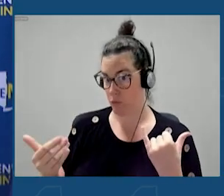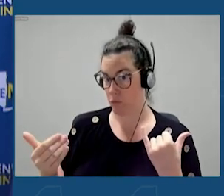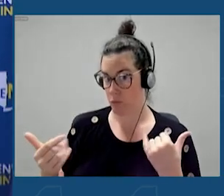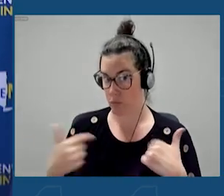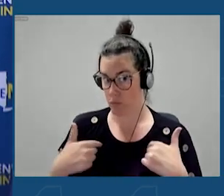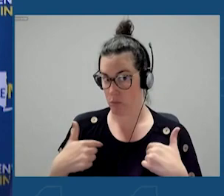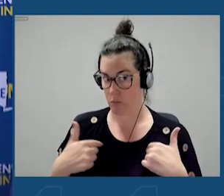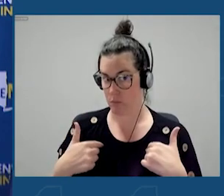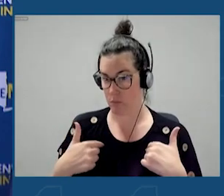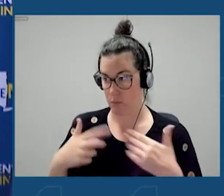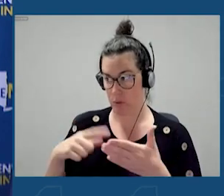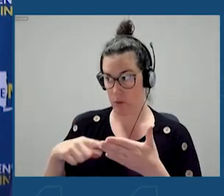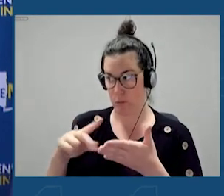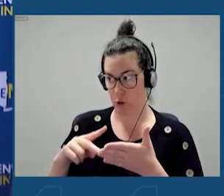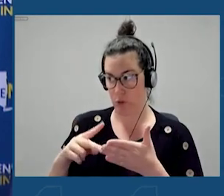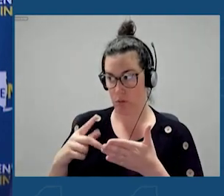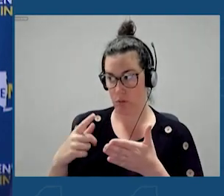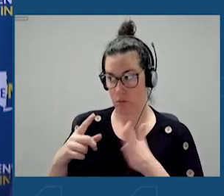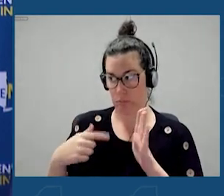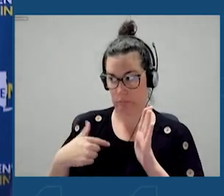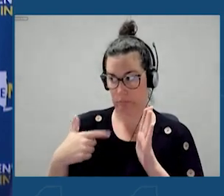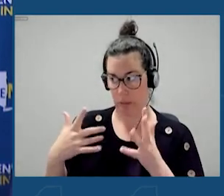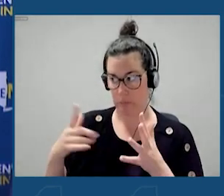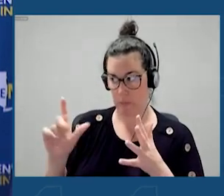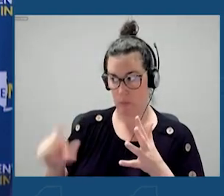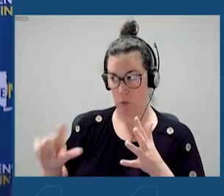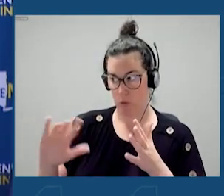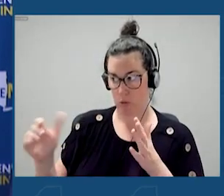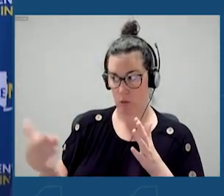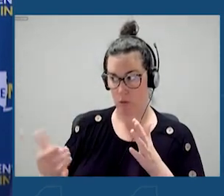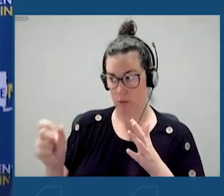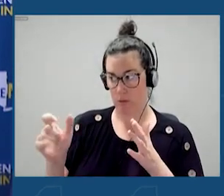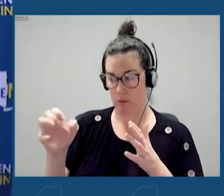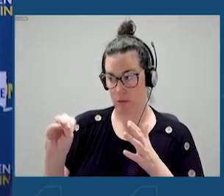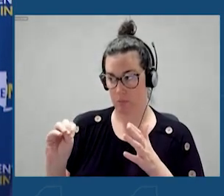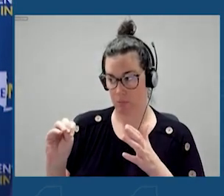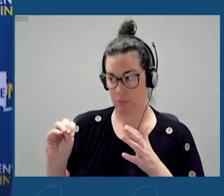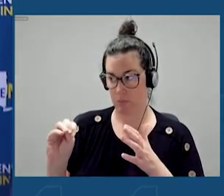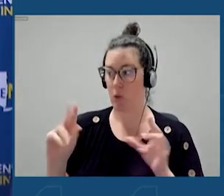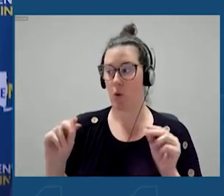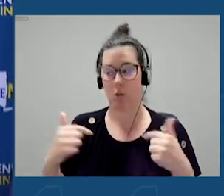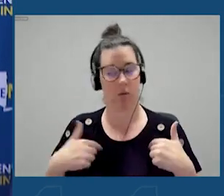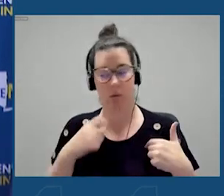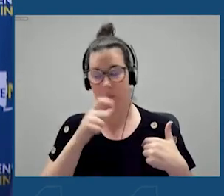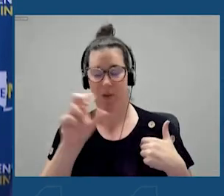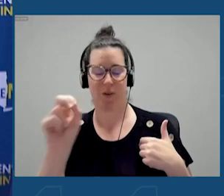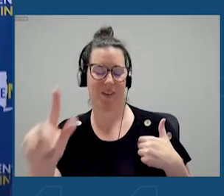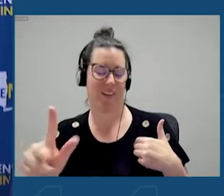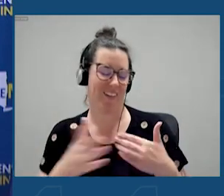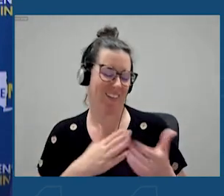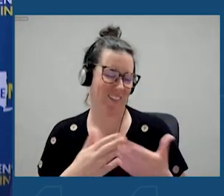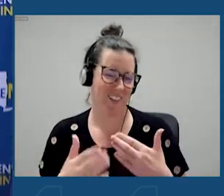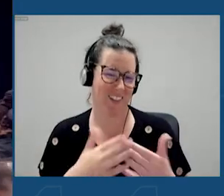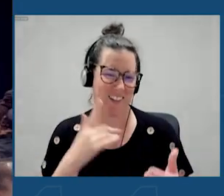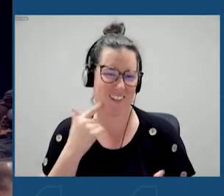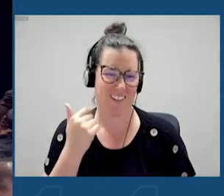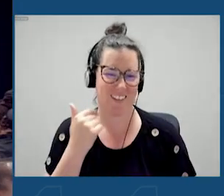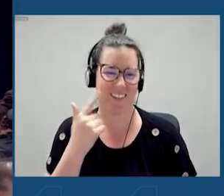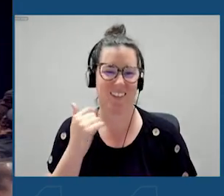sorry, just double checking. Am I supposed to introduce Simca Felder? No, I'm not. Okay, never mind. Sorry,